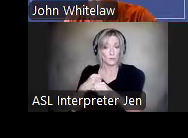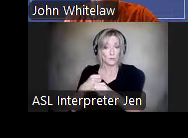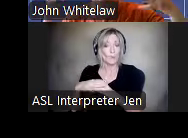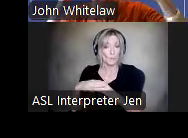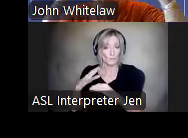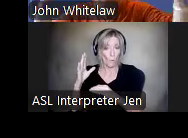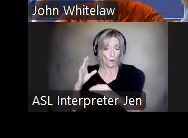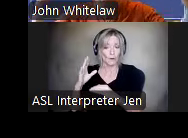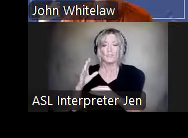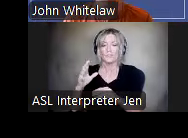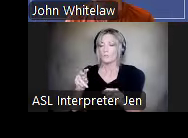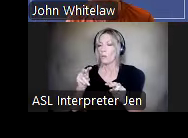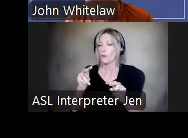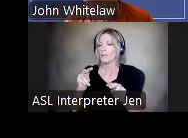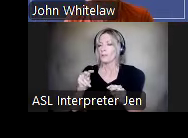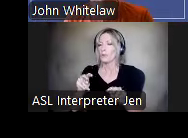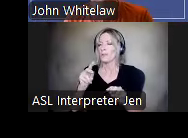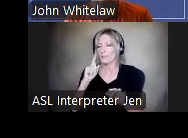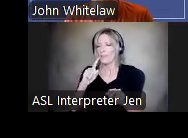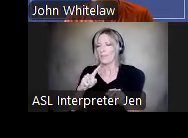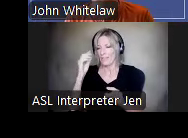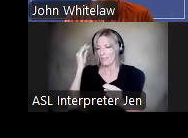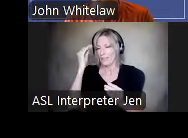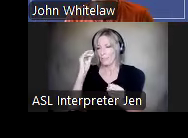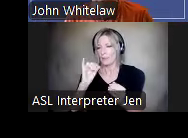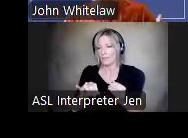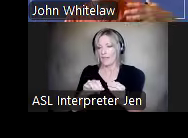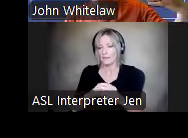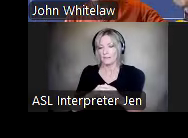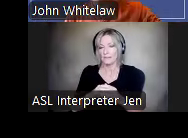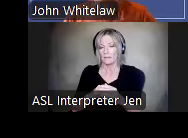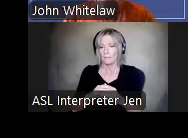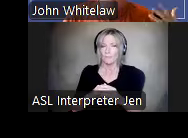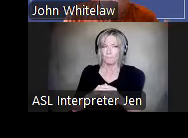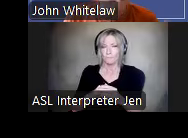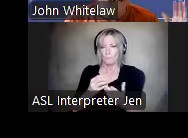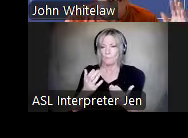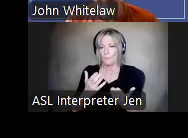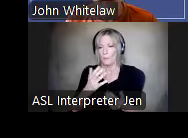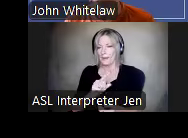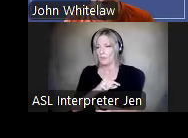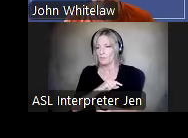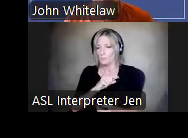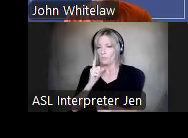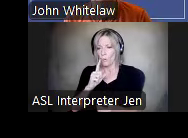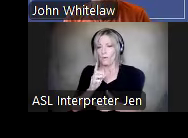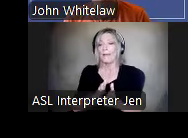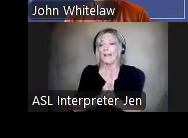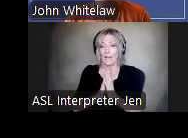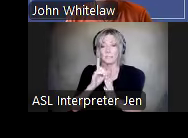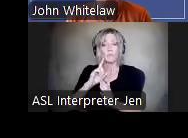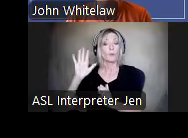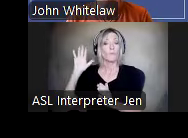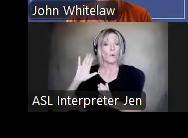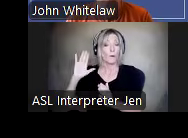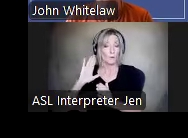eye out to be, when you're thinking about, when clients are thinking about what they might be eligible, you want to ask about former marriages